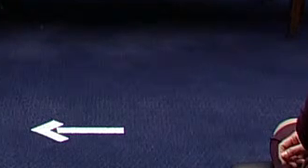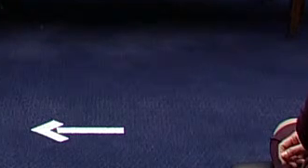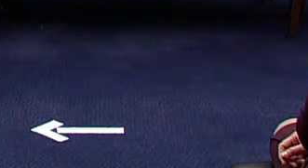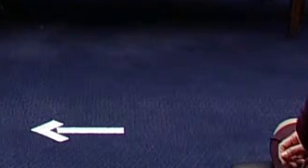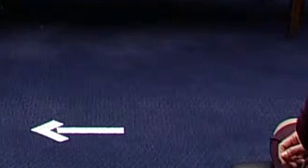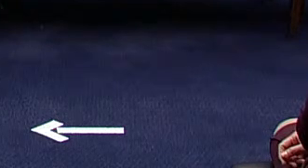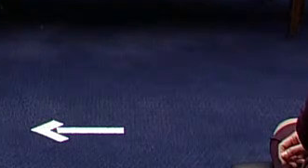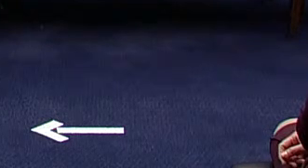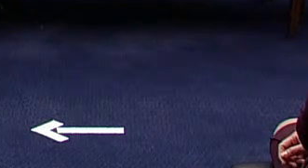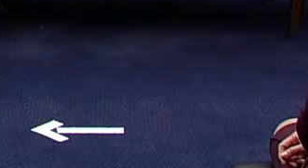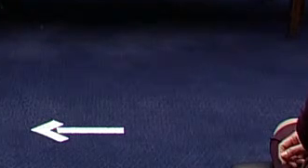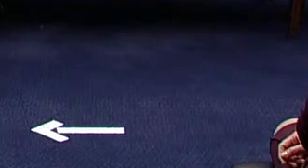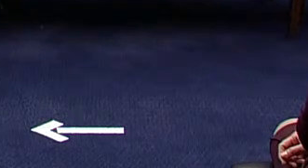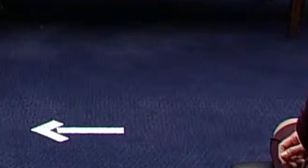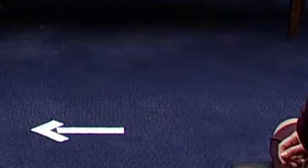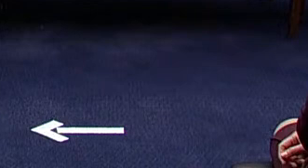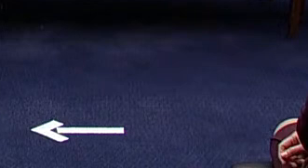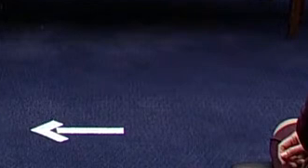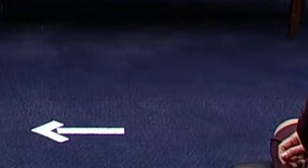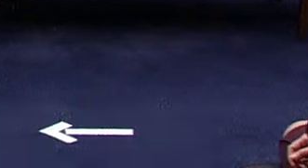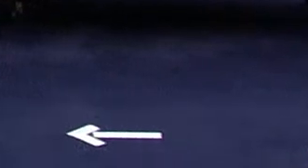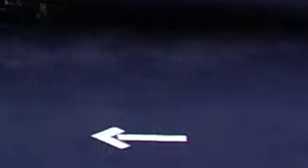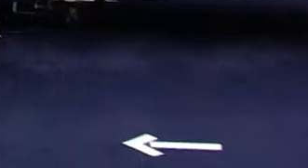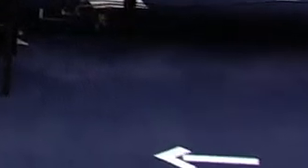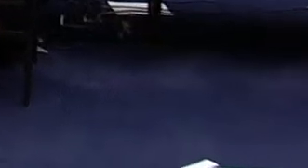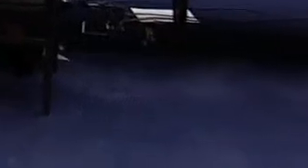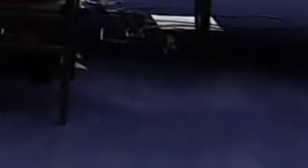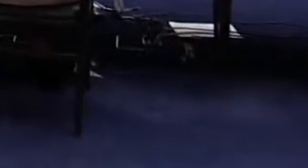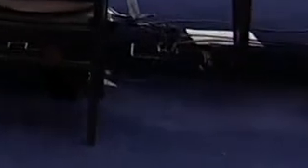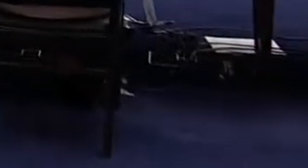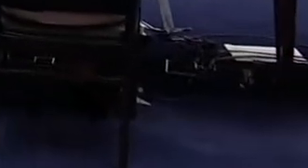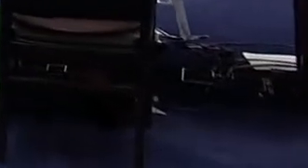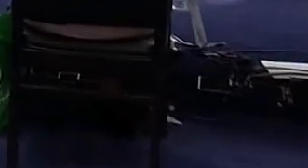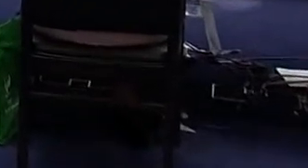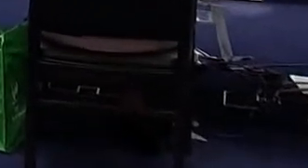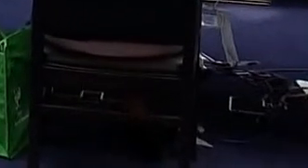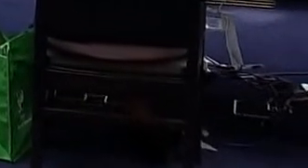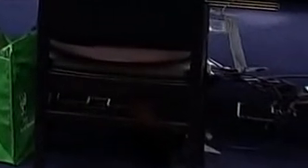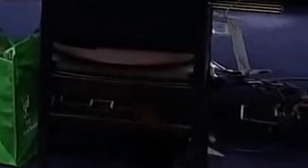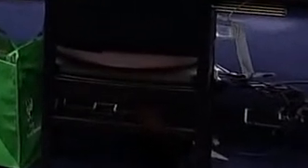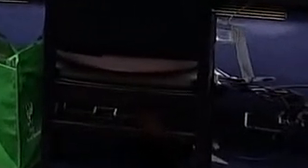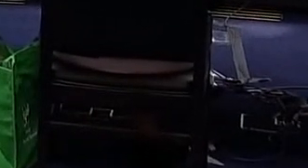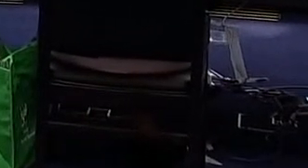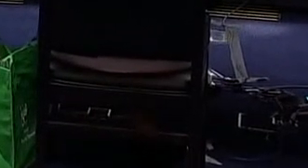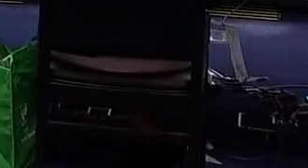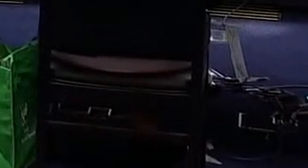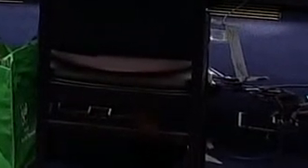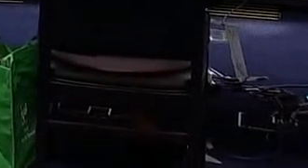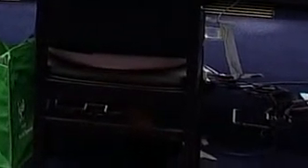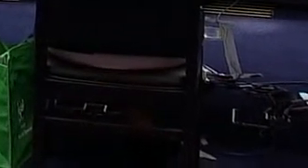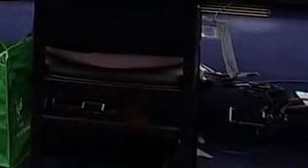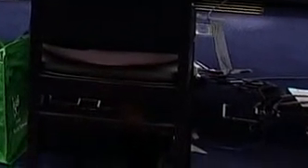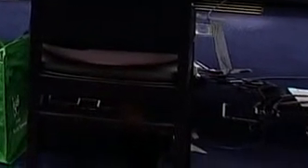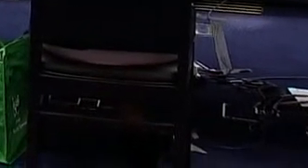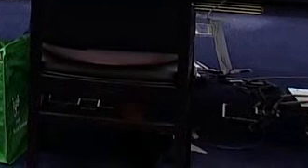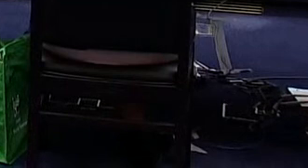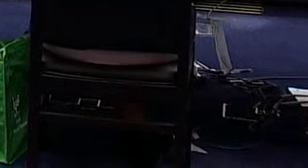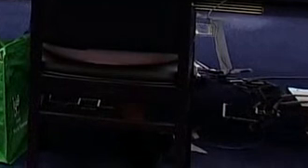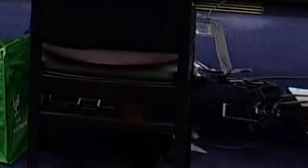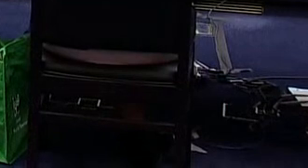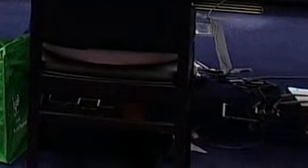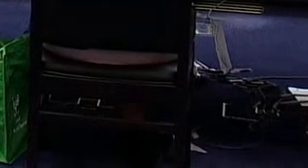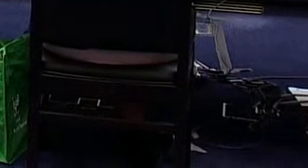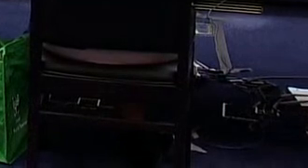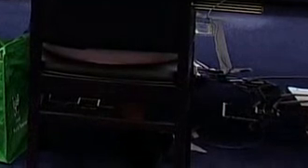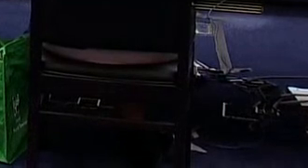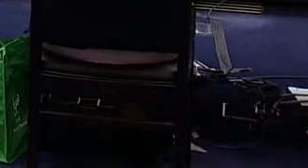the only way to ensure a judicial system that is sensitive to community values. Statehood is the only way to give residents a